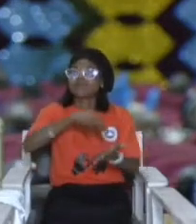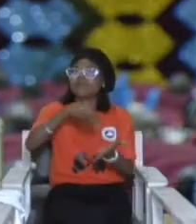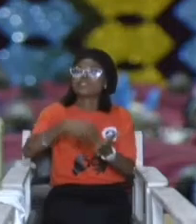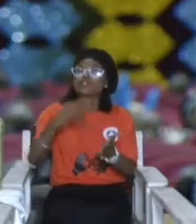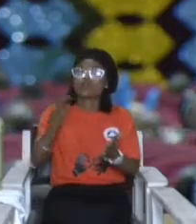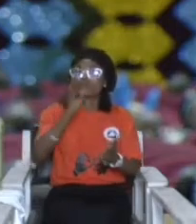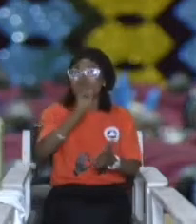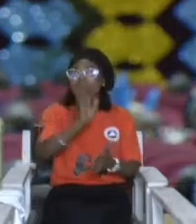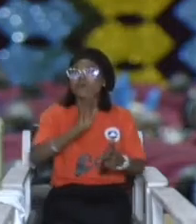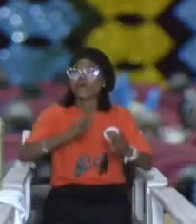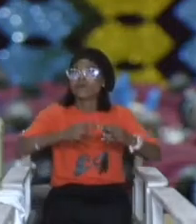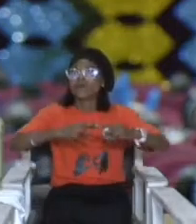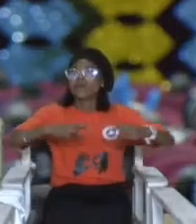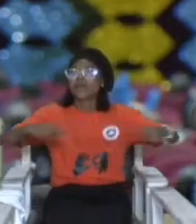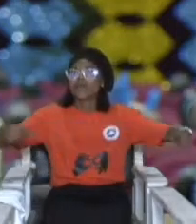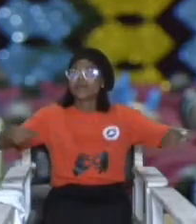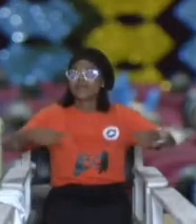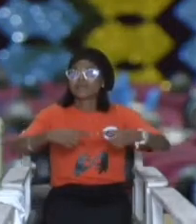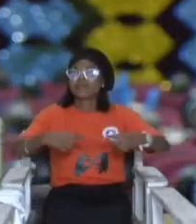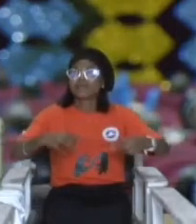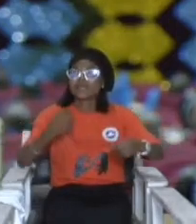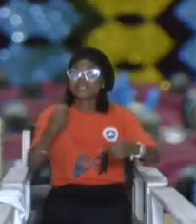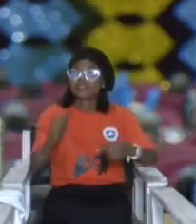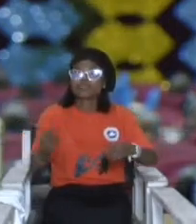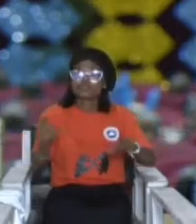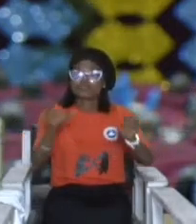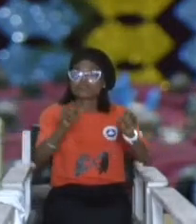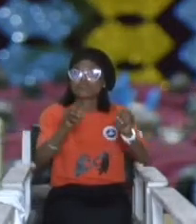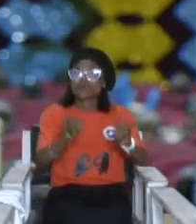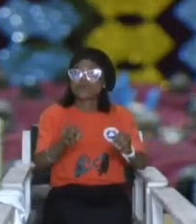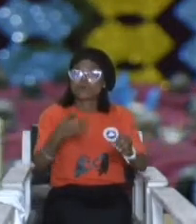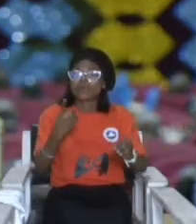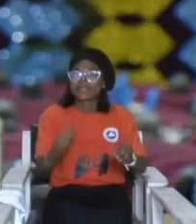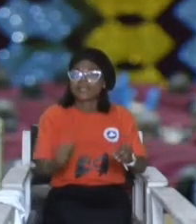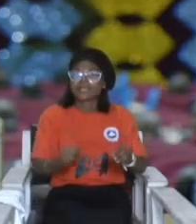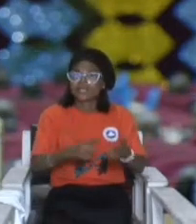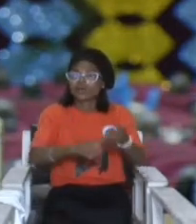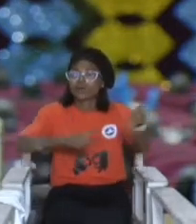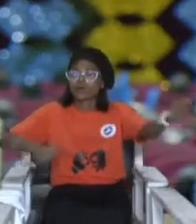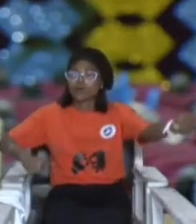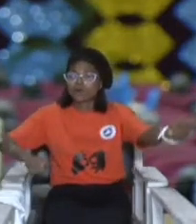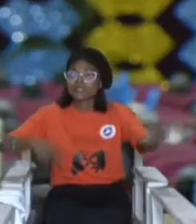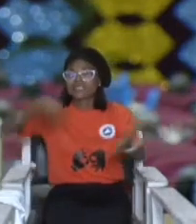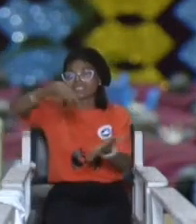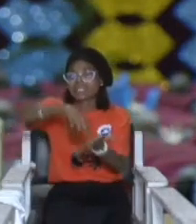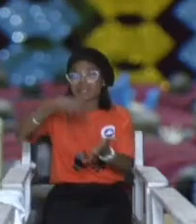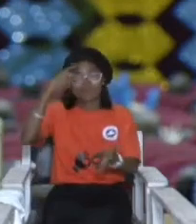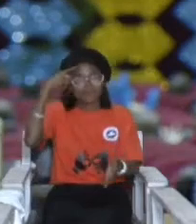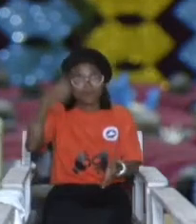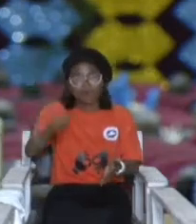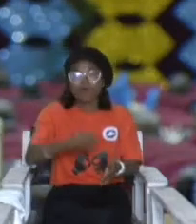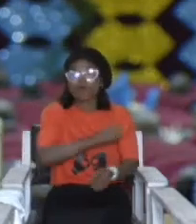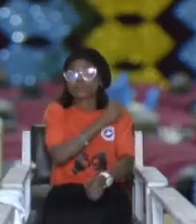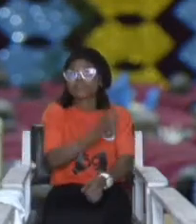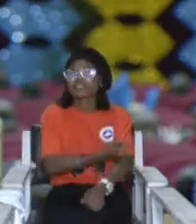So the rod typifies authority.